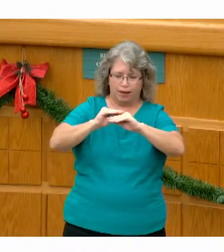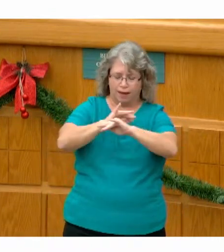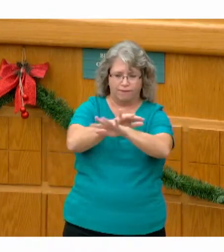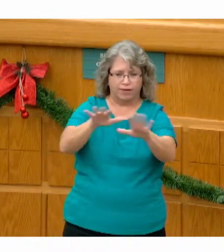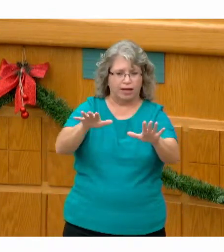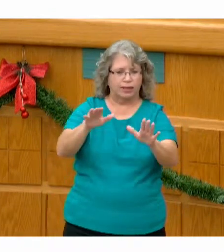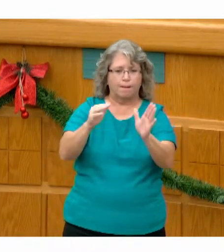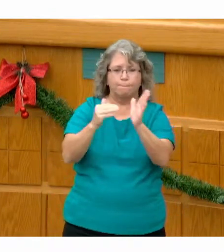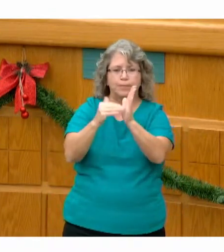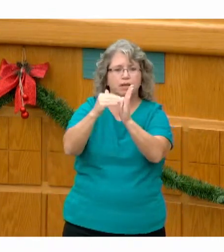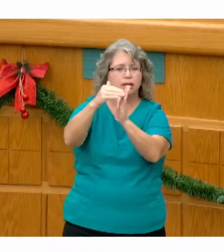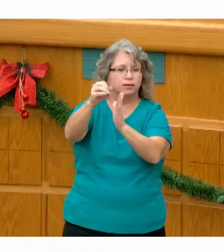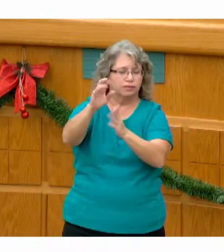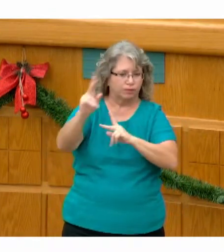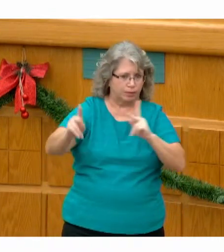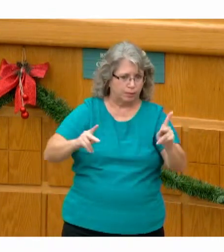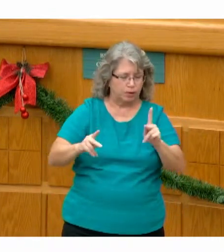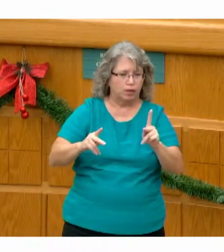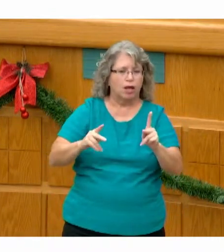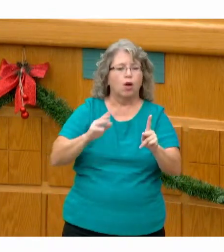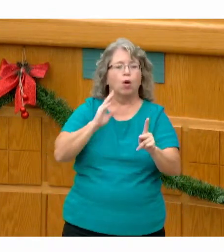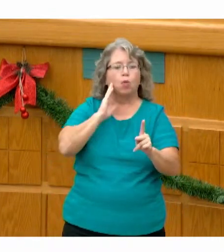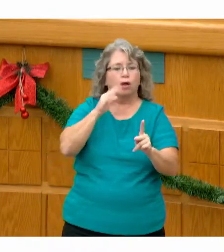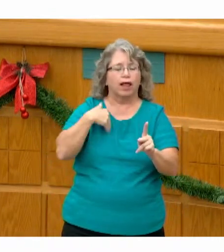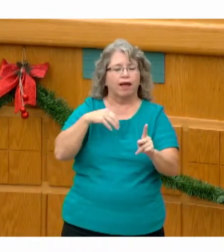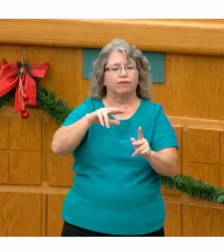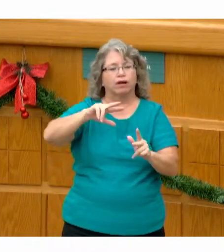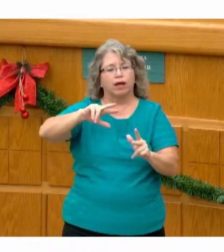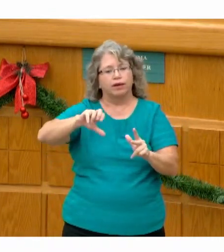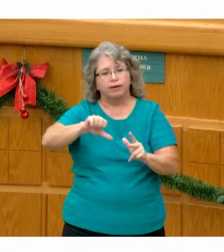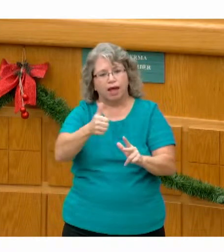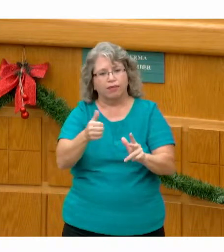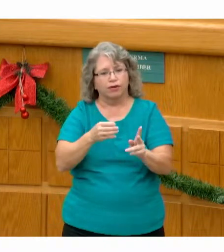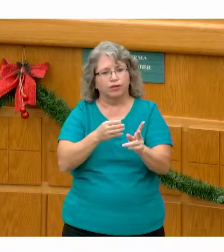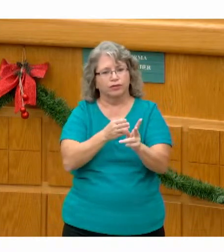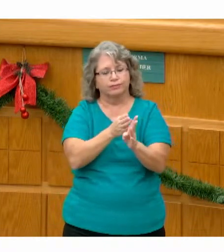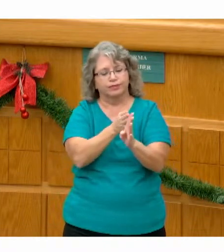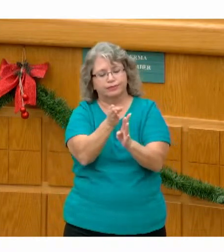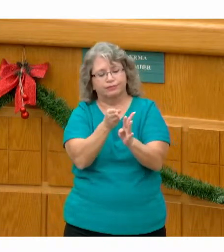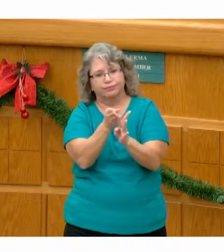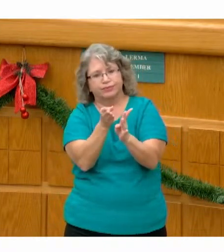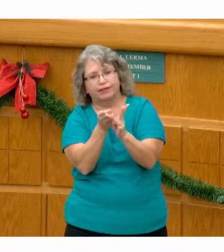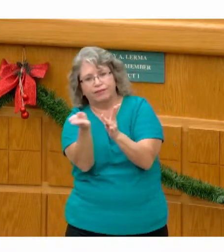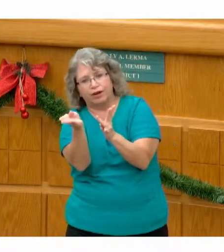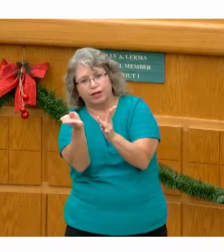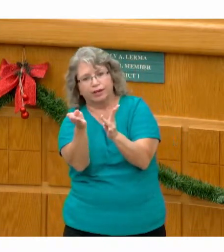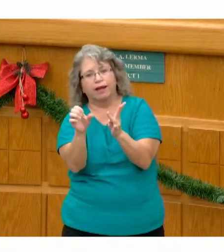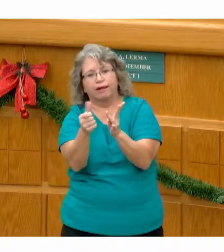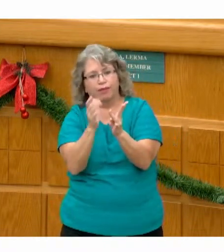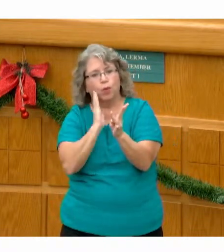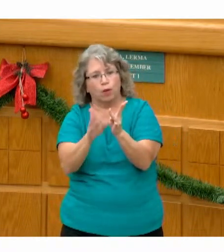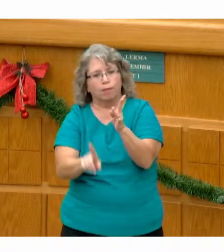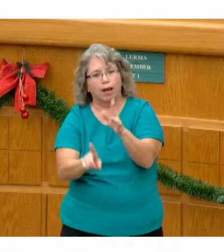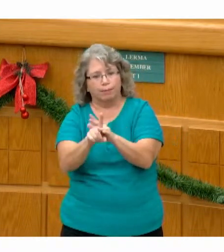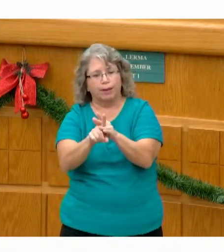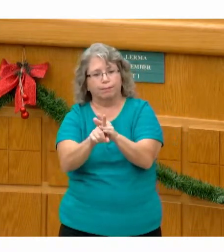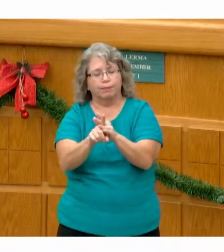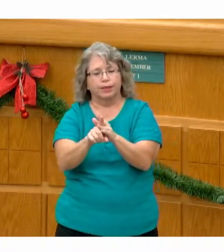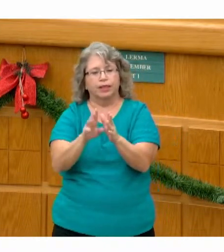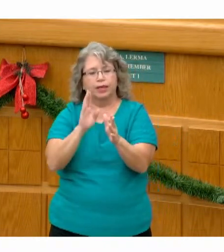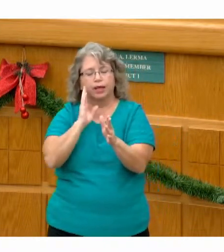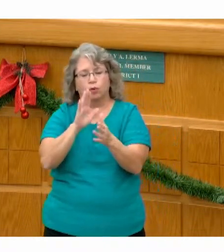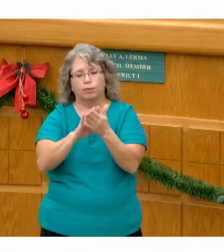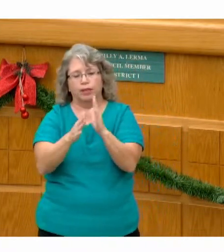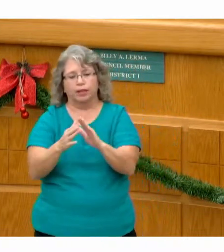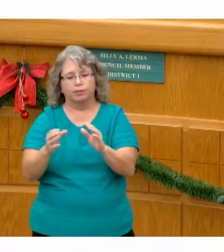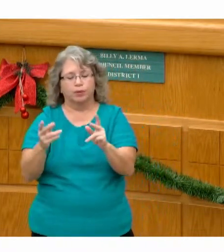comes behind it. And it will most likely be, in terms of a virus, more effective at either infecting us or